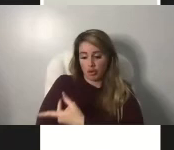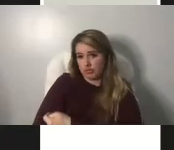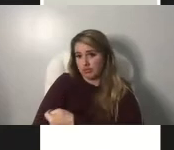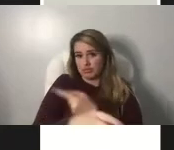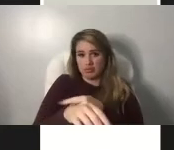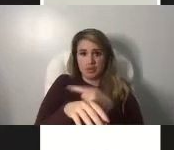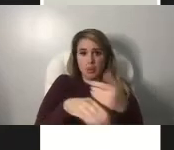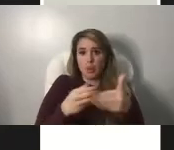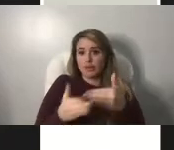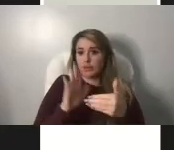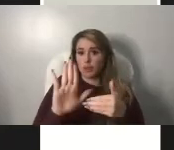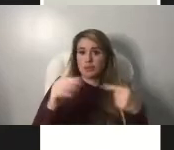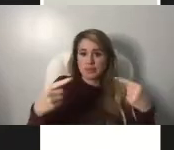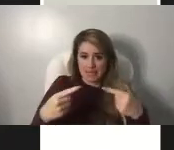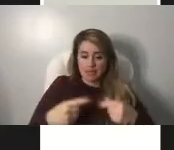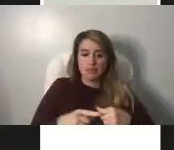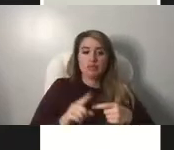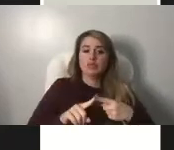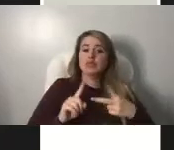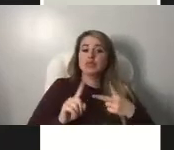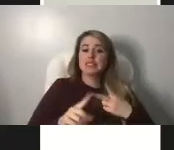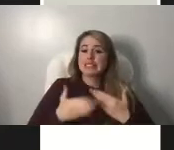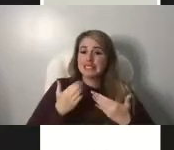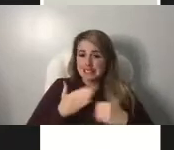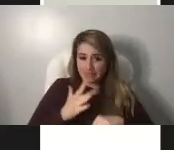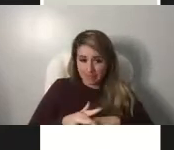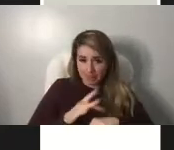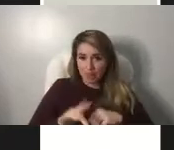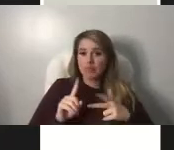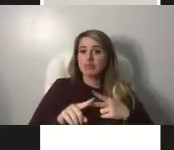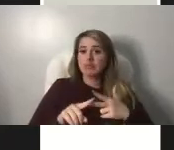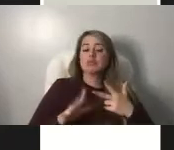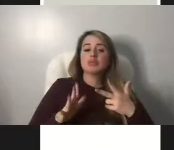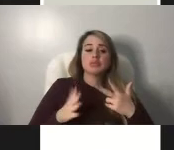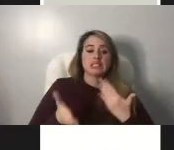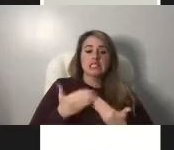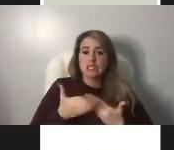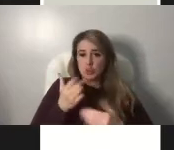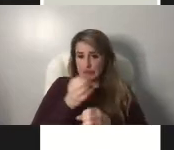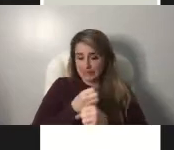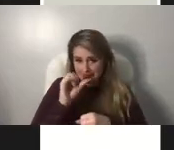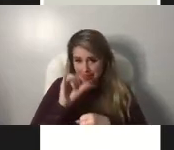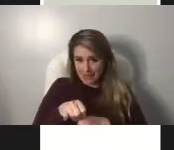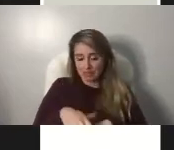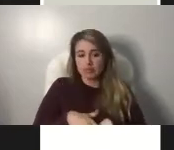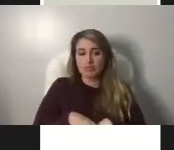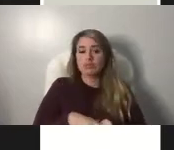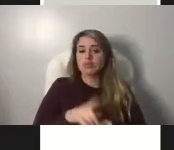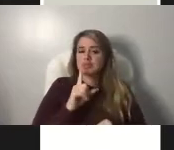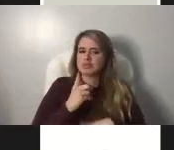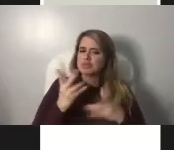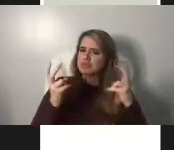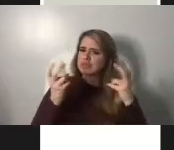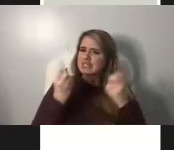or the pain is. It's readily available. It's easy to obtain. And it's overall thought to be very safe